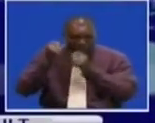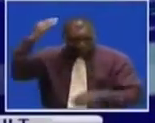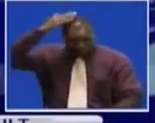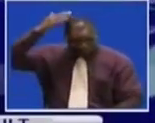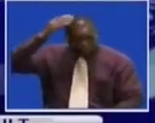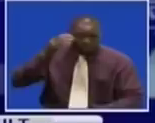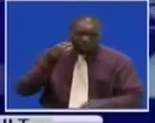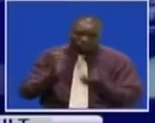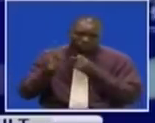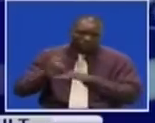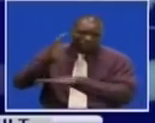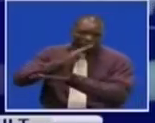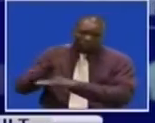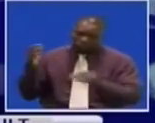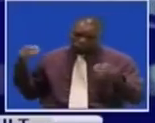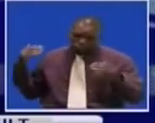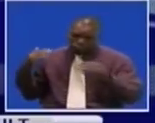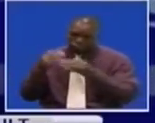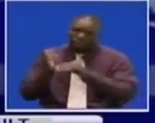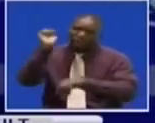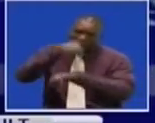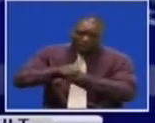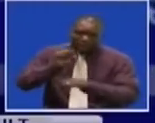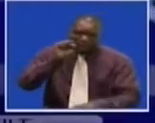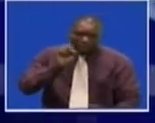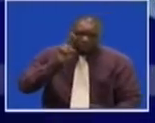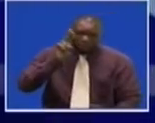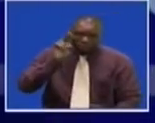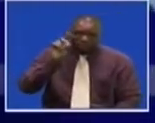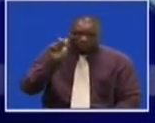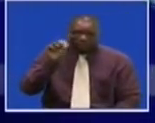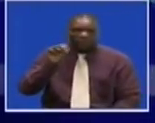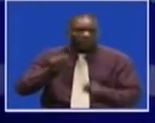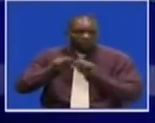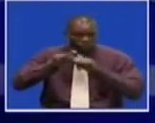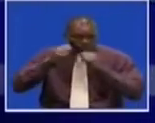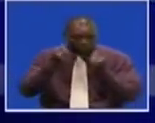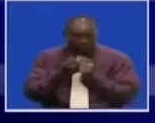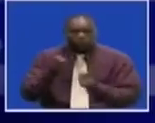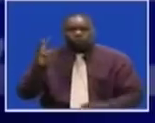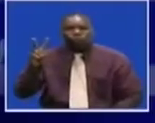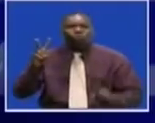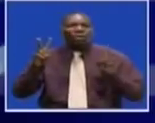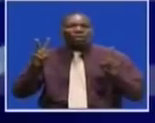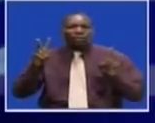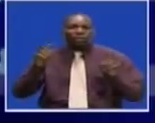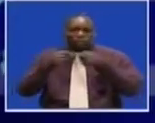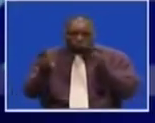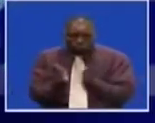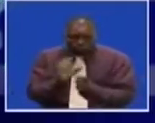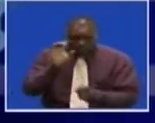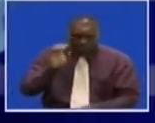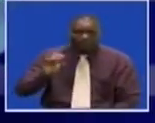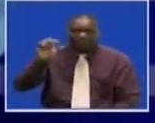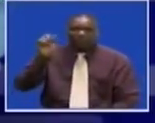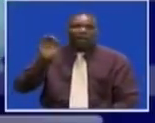came from behind to beat visiting El Ahly of Sudan by 2-1. Now, this was in the CAF Confederations Group C